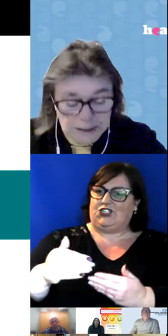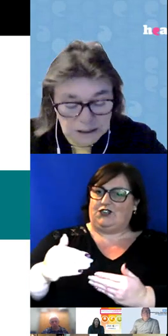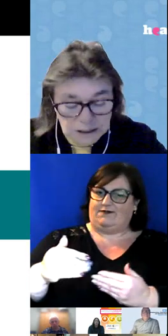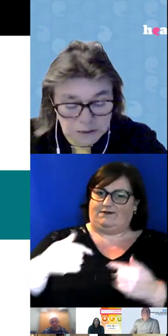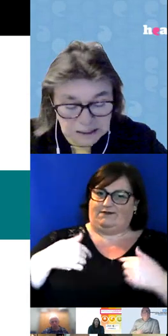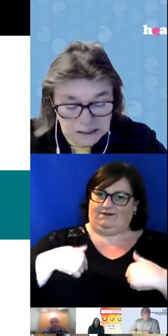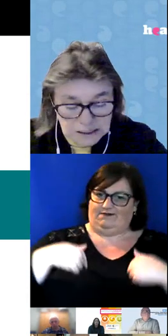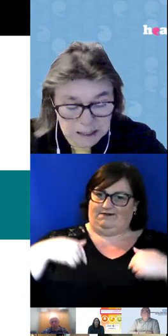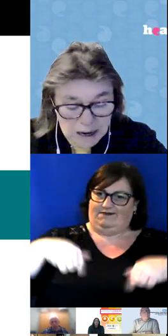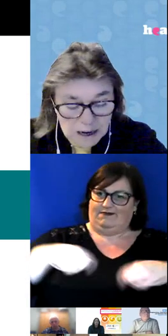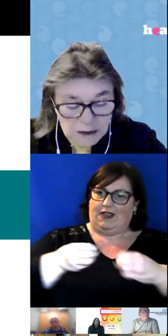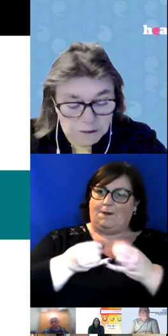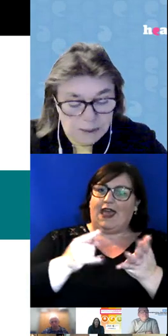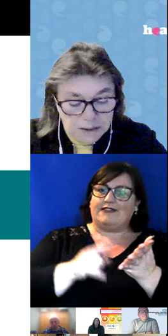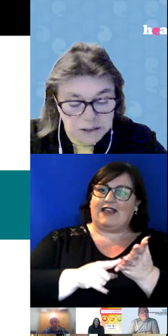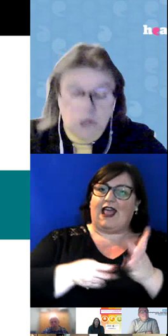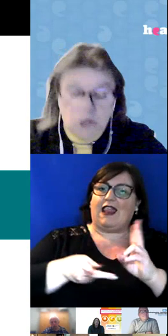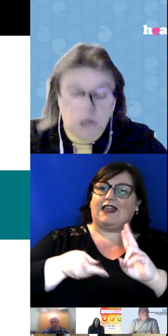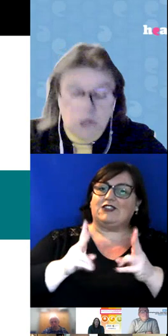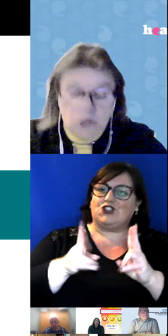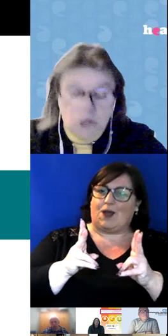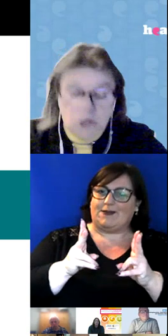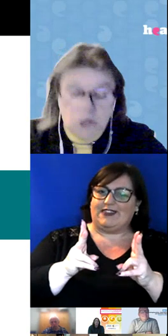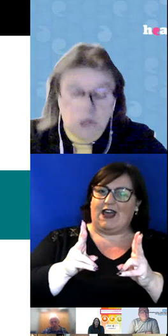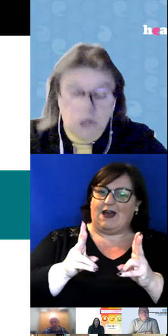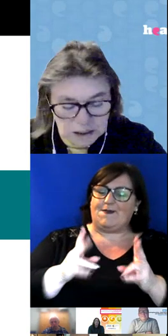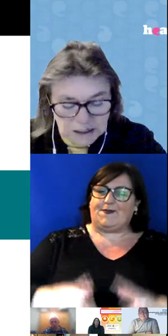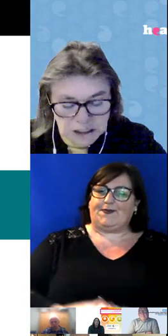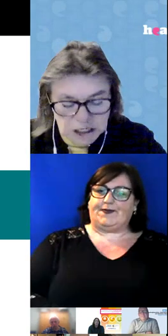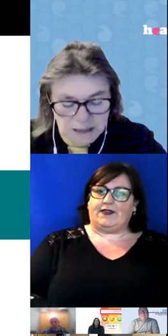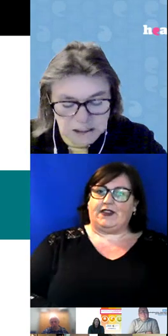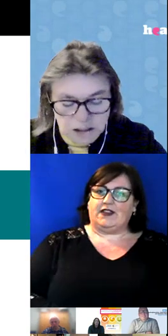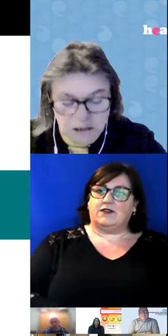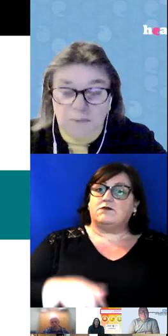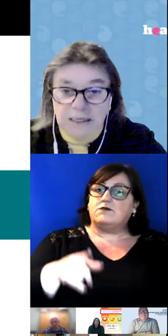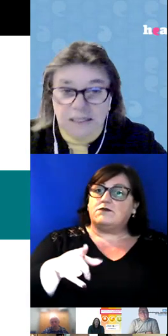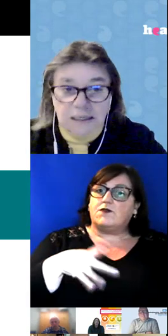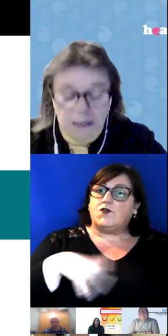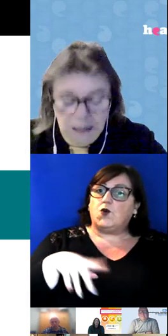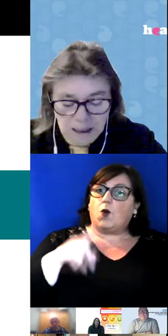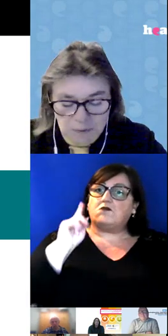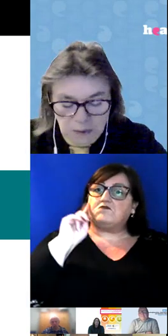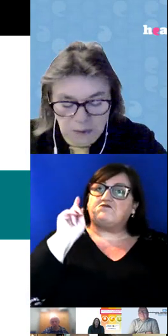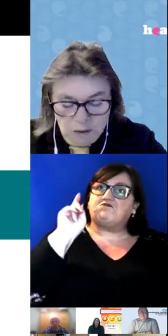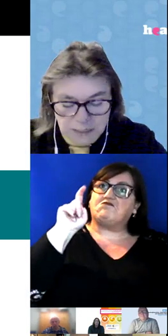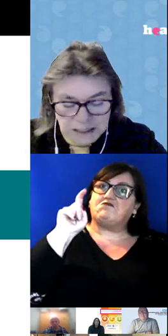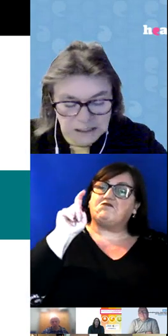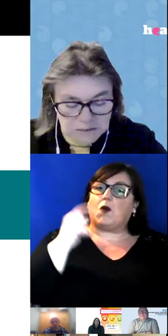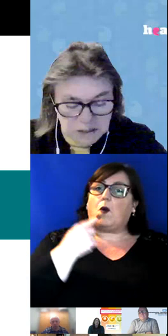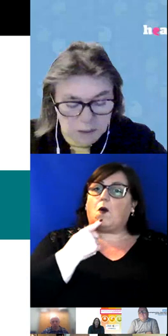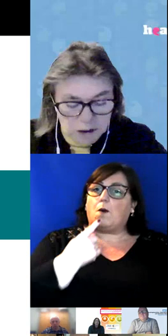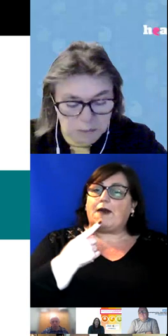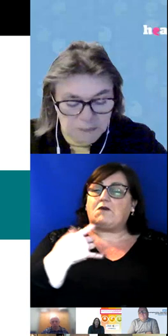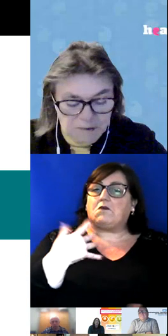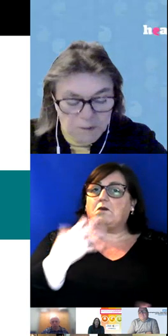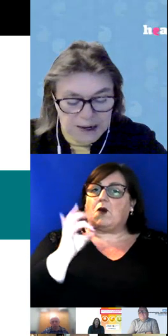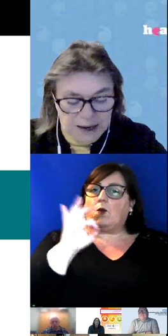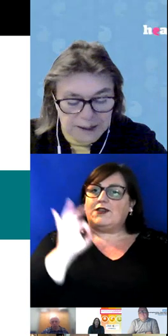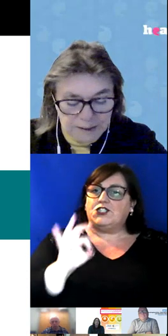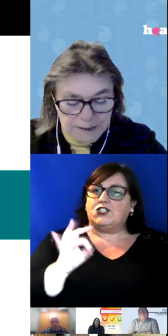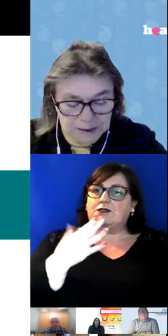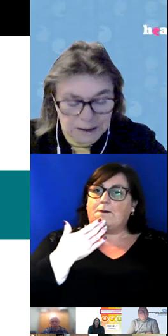online to assist. You can post a comment or question in the chat during the meeting, and we will do our best to respond